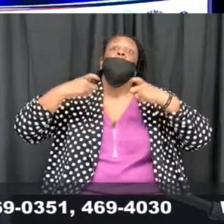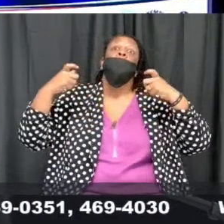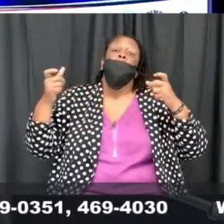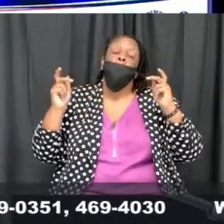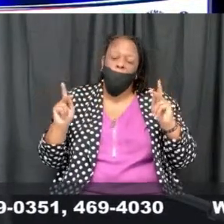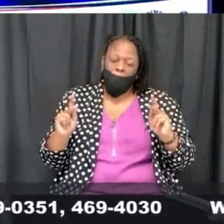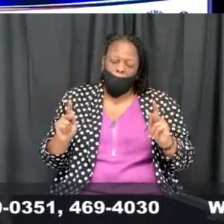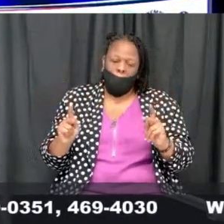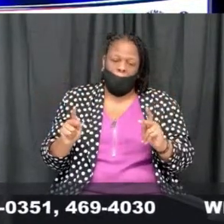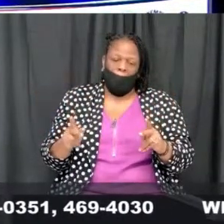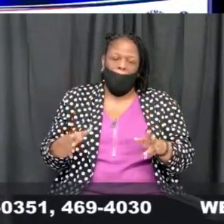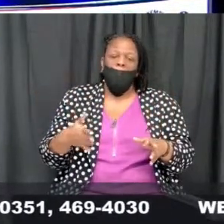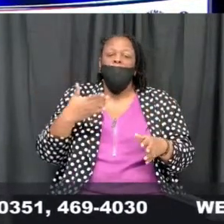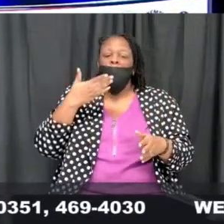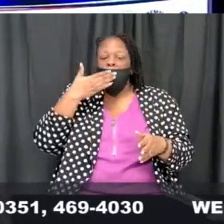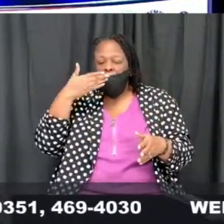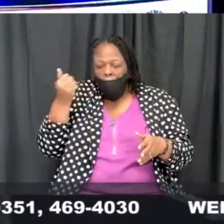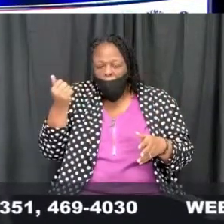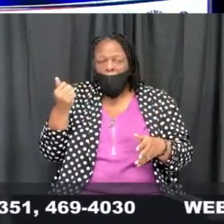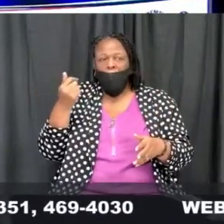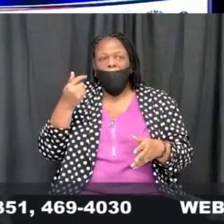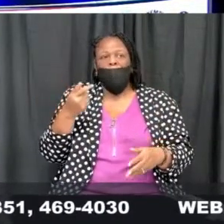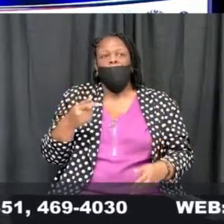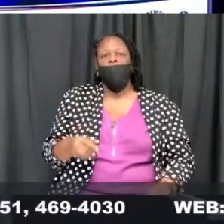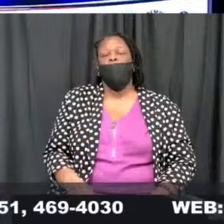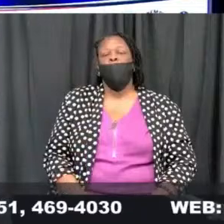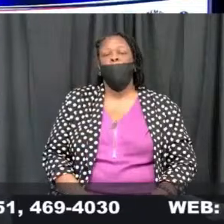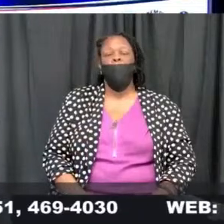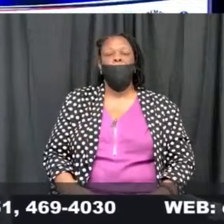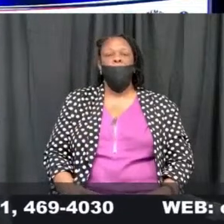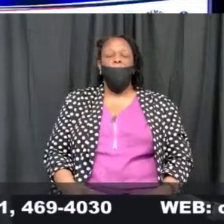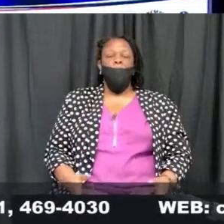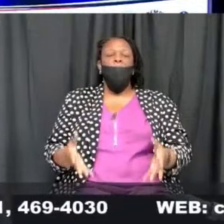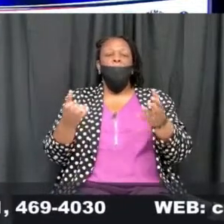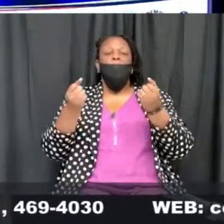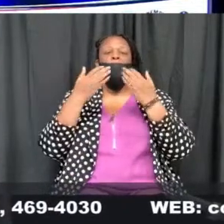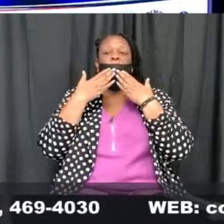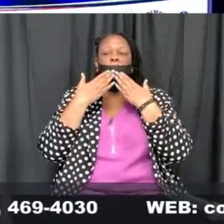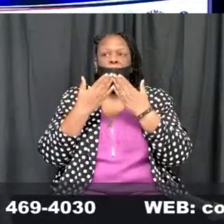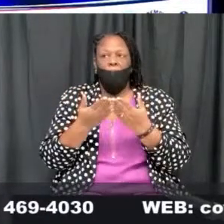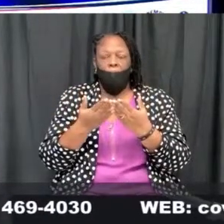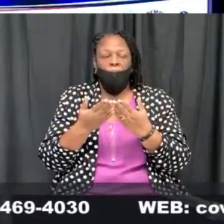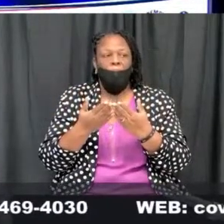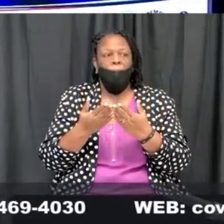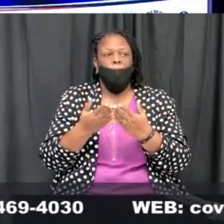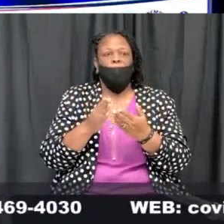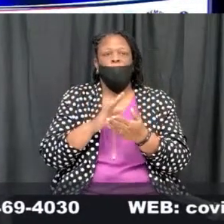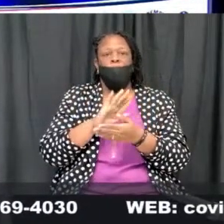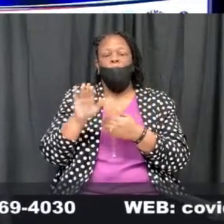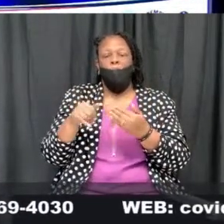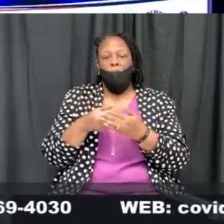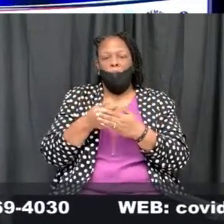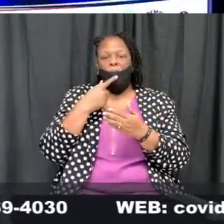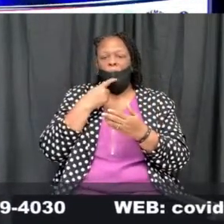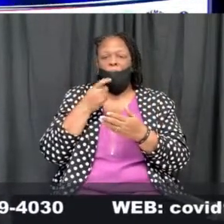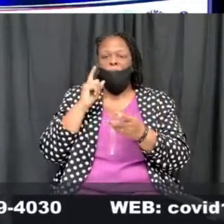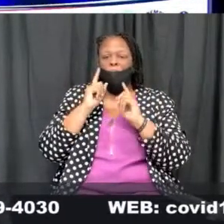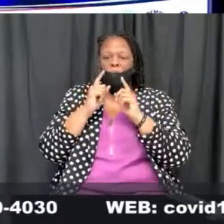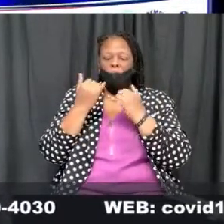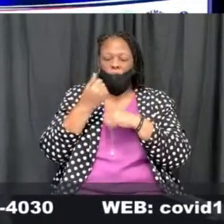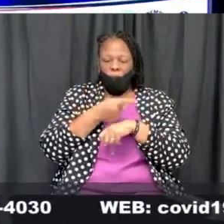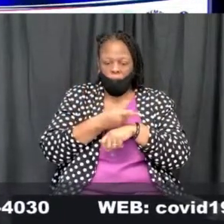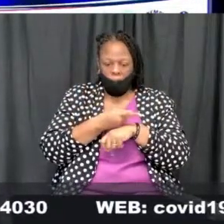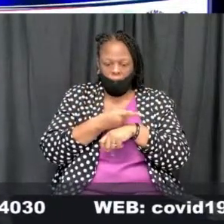thank all of our presenters today. Dr. Wilkinson, of course, you know, for your touching tribute of the